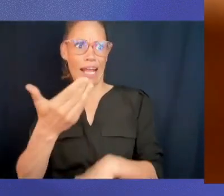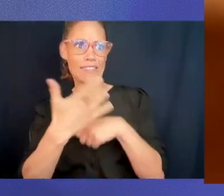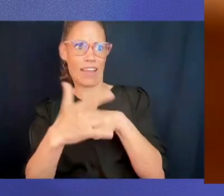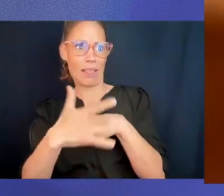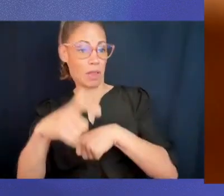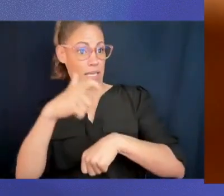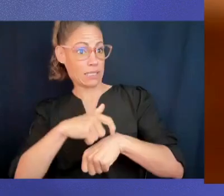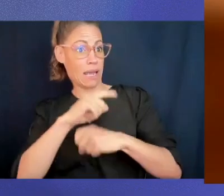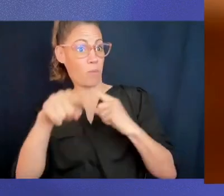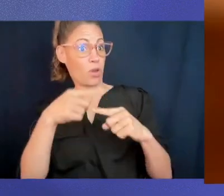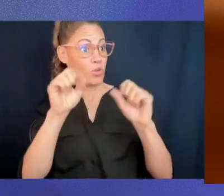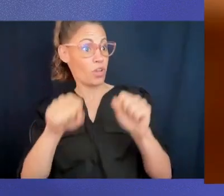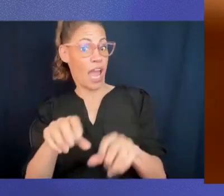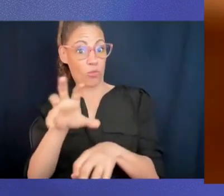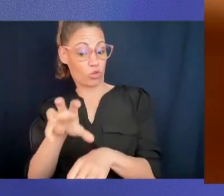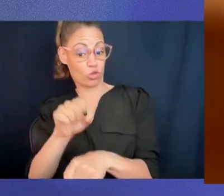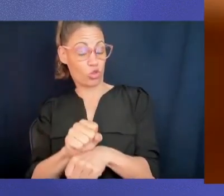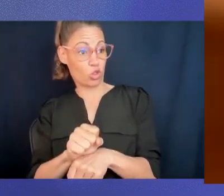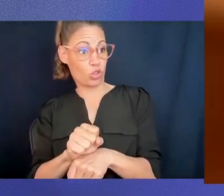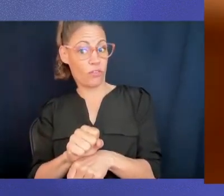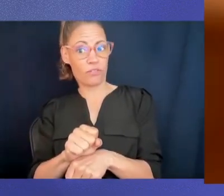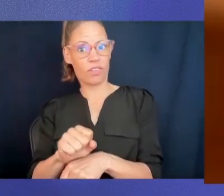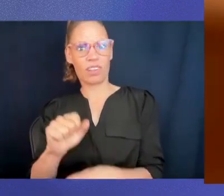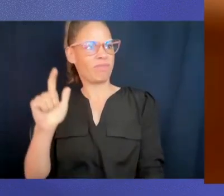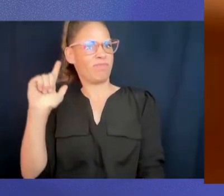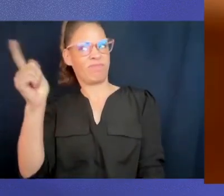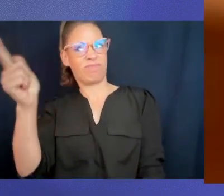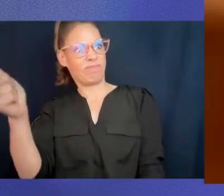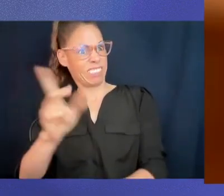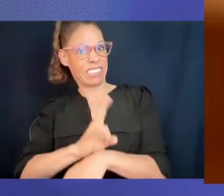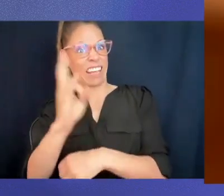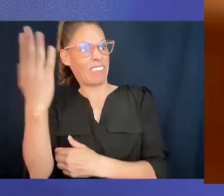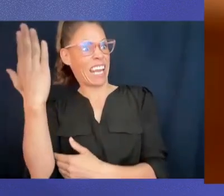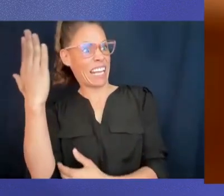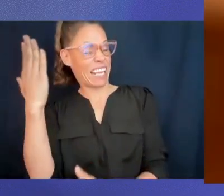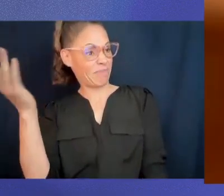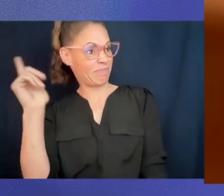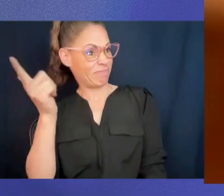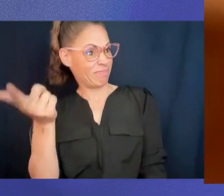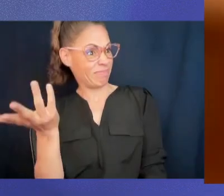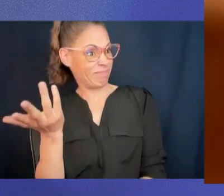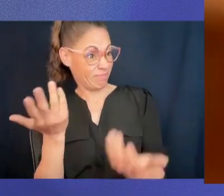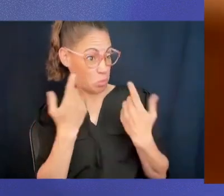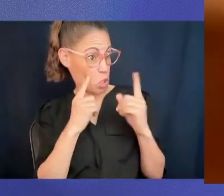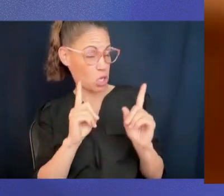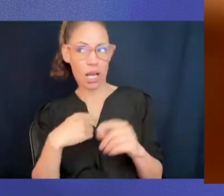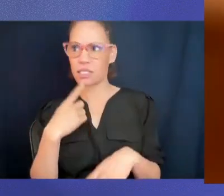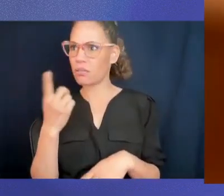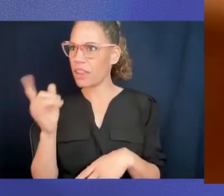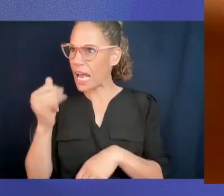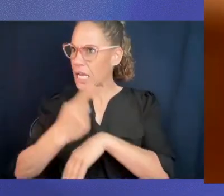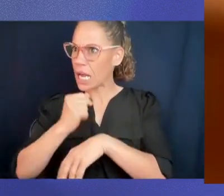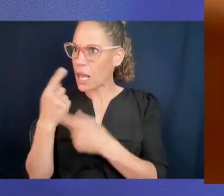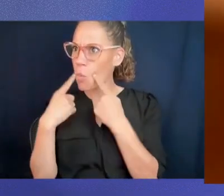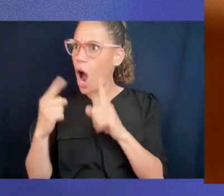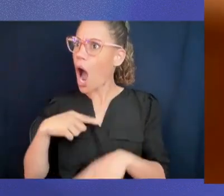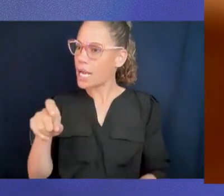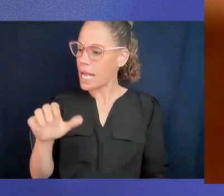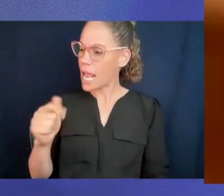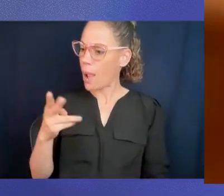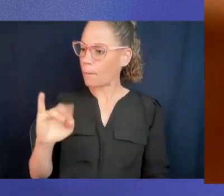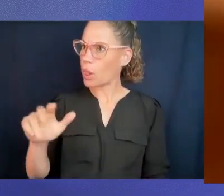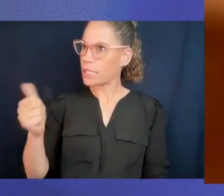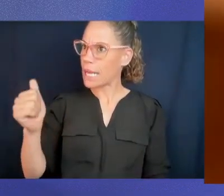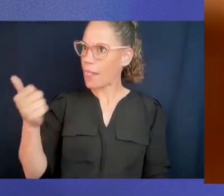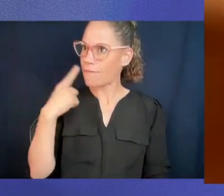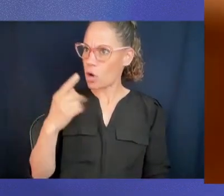July 22nd at 7 a.m. How does that work for you? I said, it doesn't work for me. I need a room on April 10th for